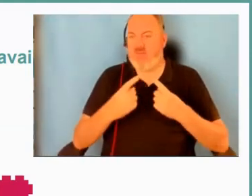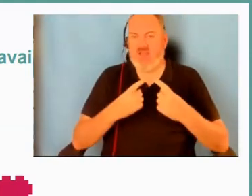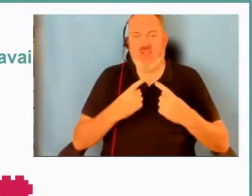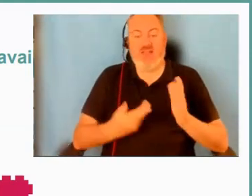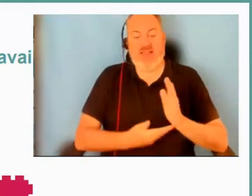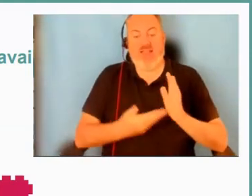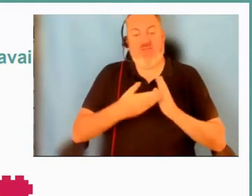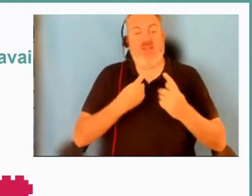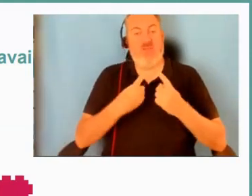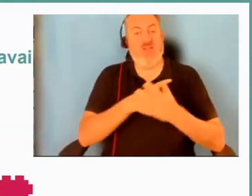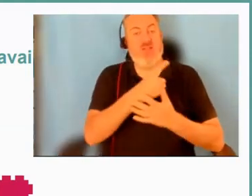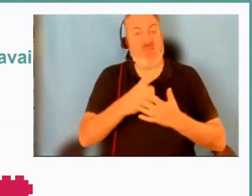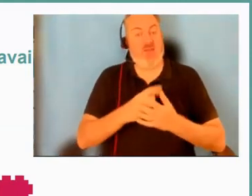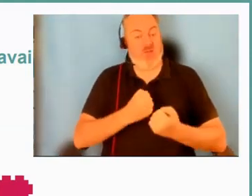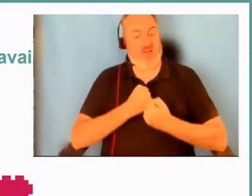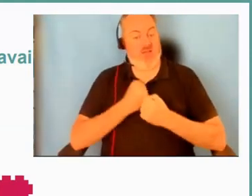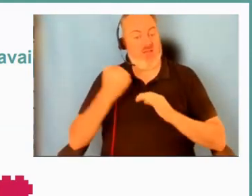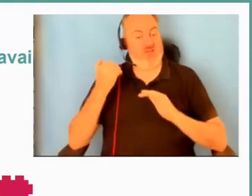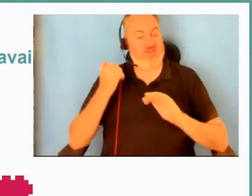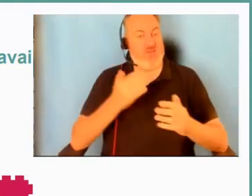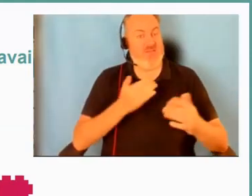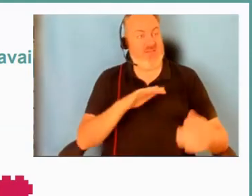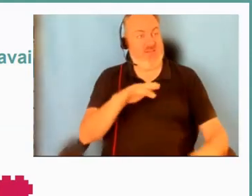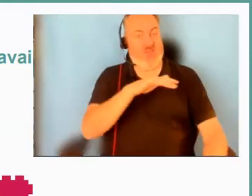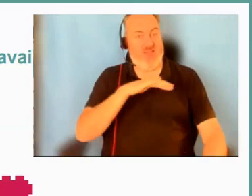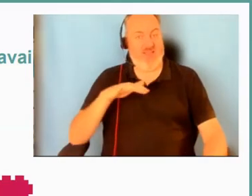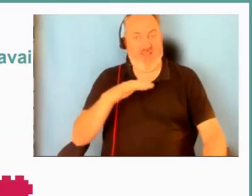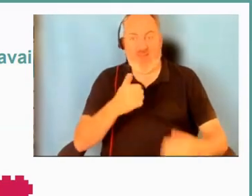information about some services related to health and well-being.